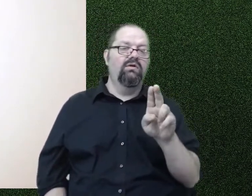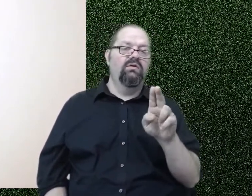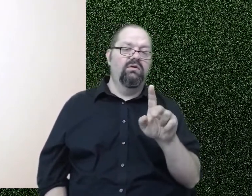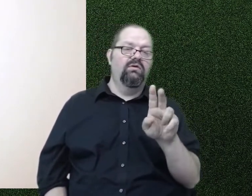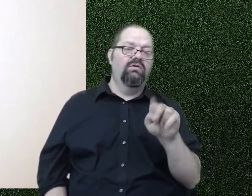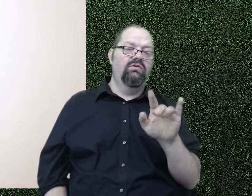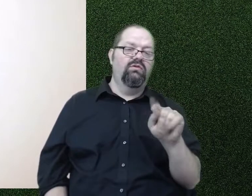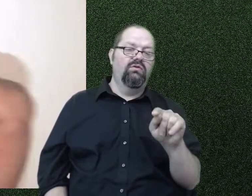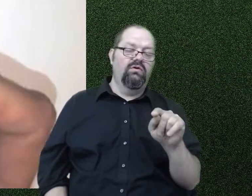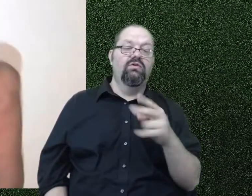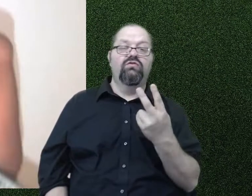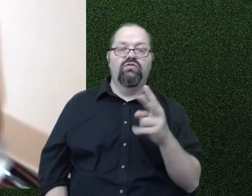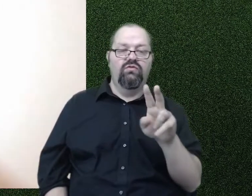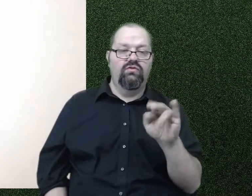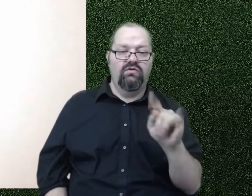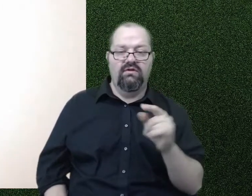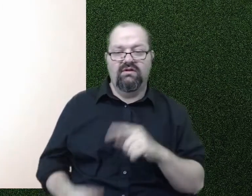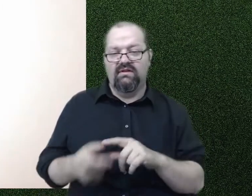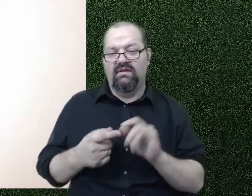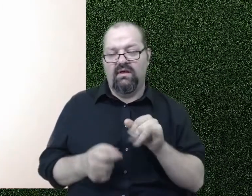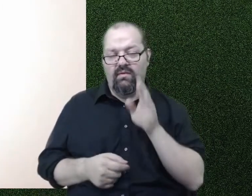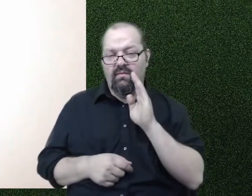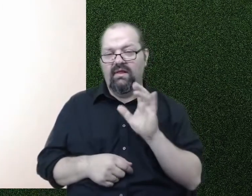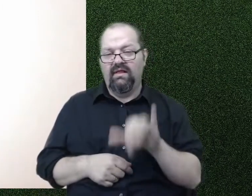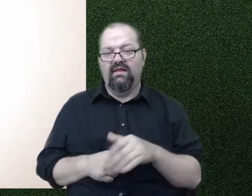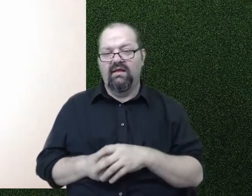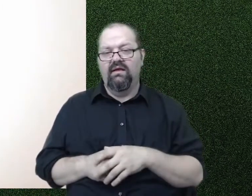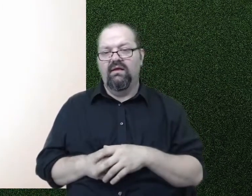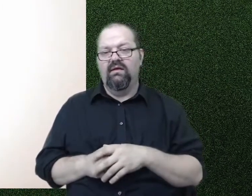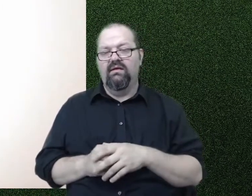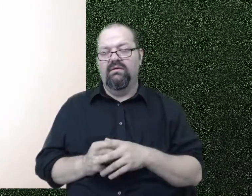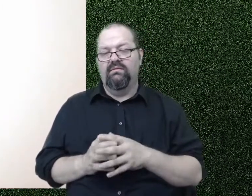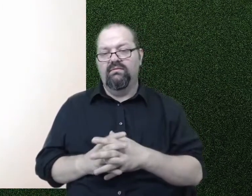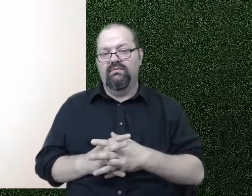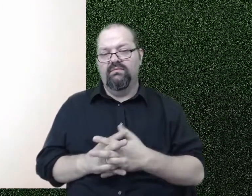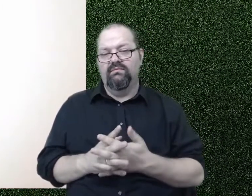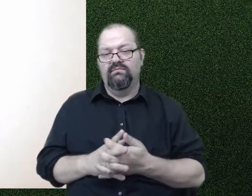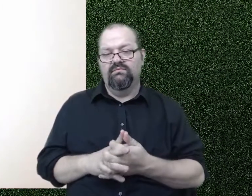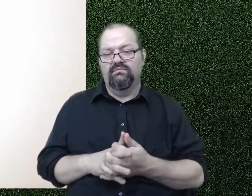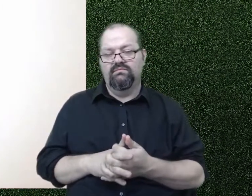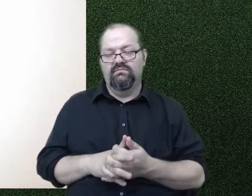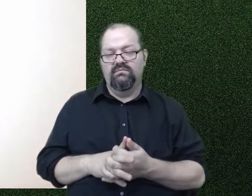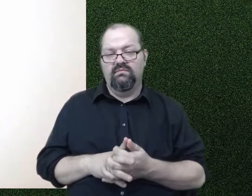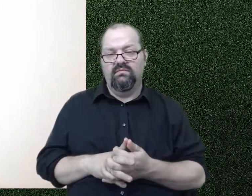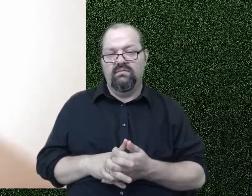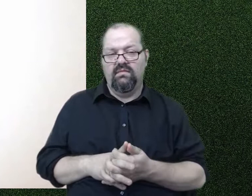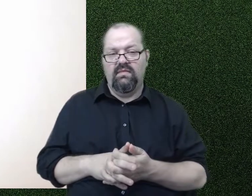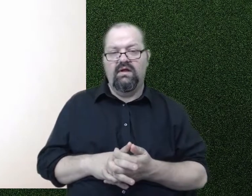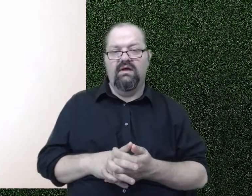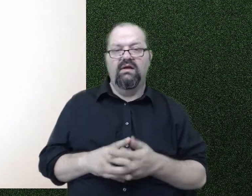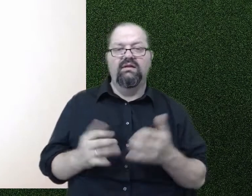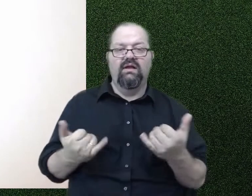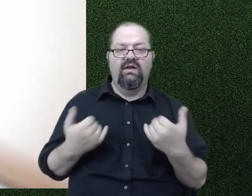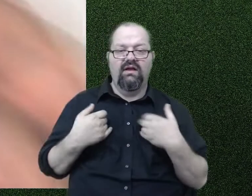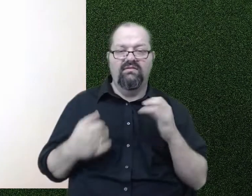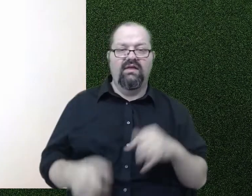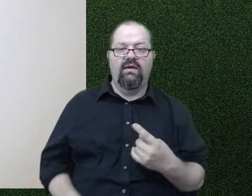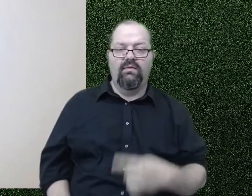direction. And k hat is 1 unit long and it goes in the z direction. That one is k